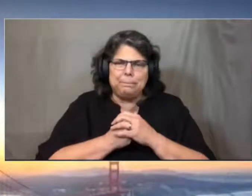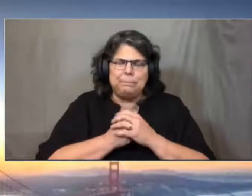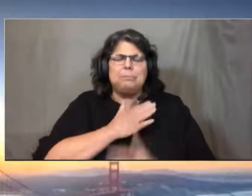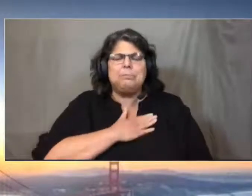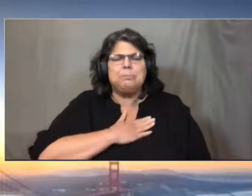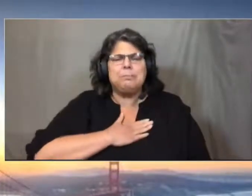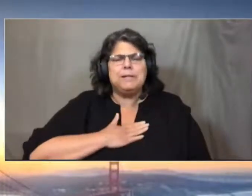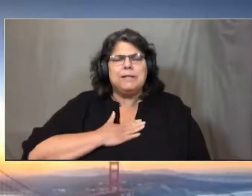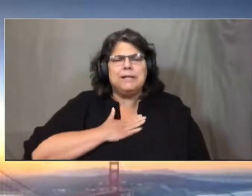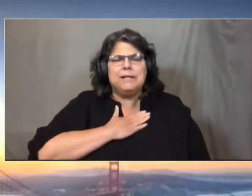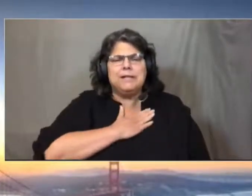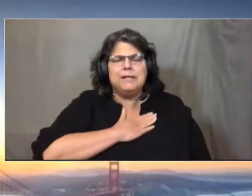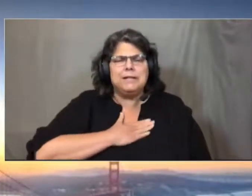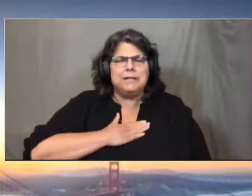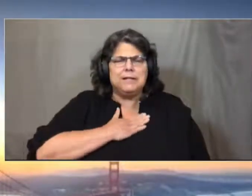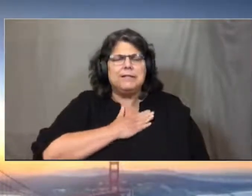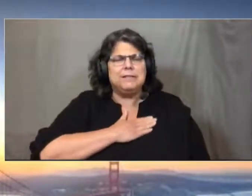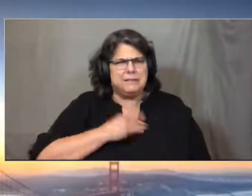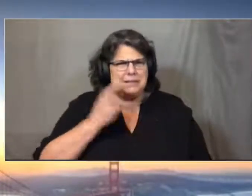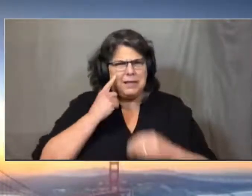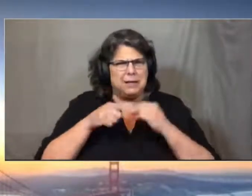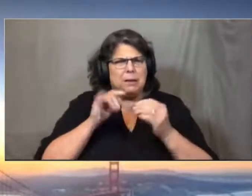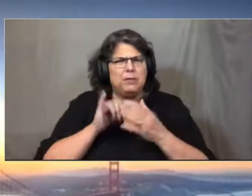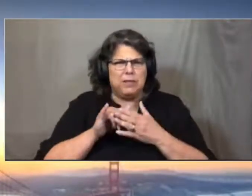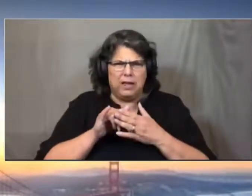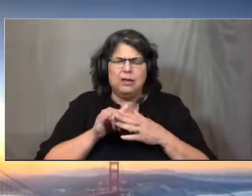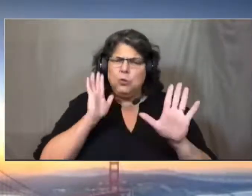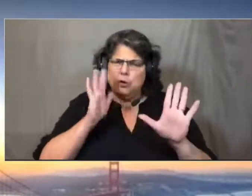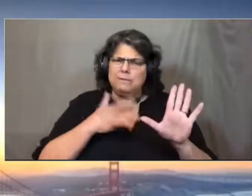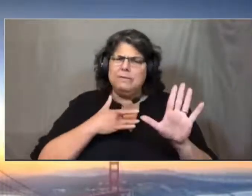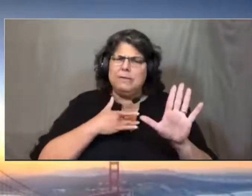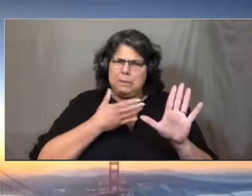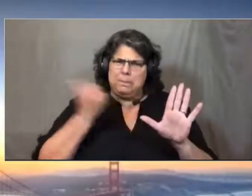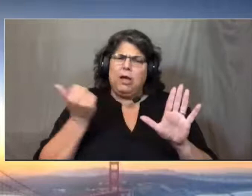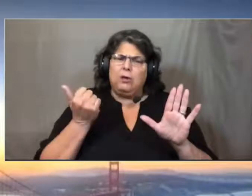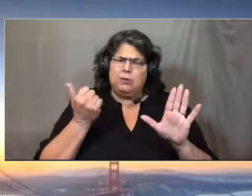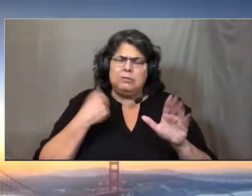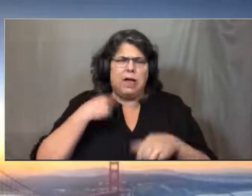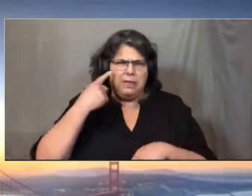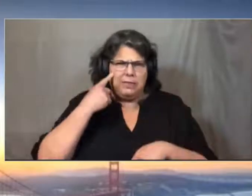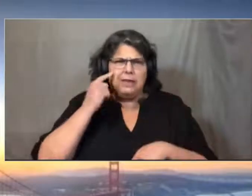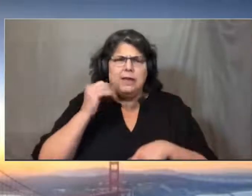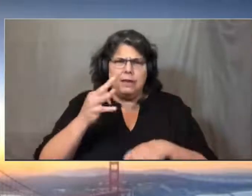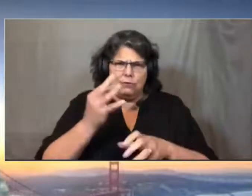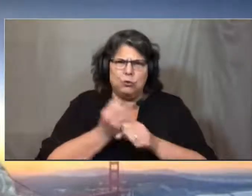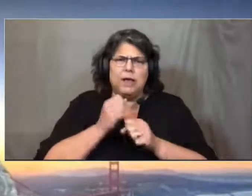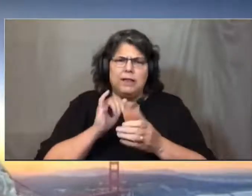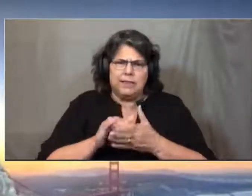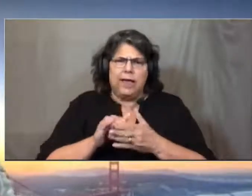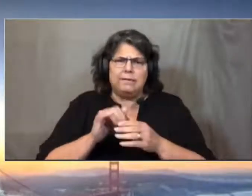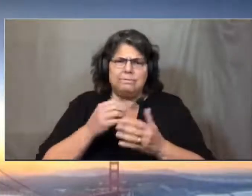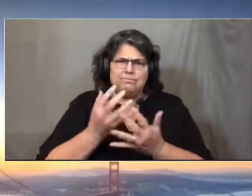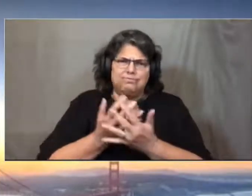please consider this. You would be much more comfortable, I believe, if you do so.